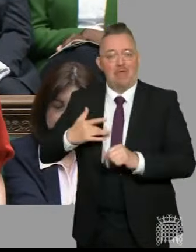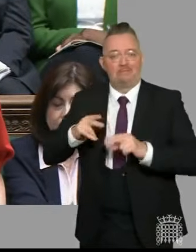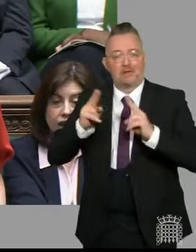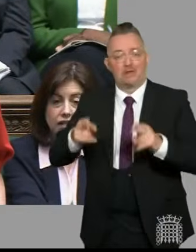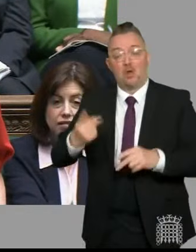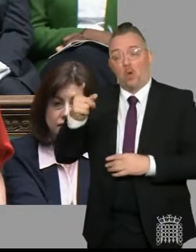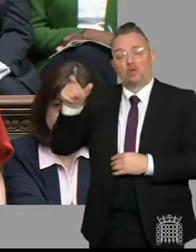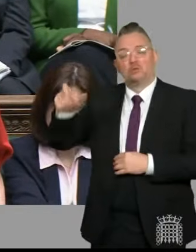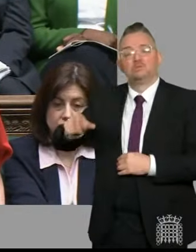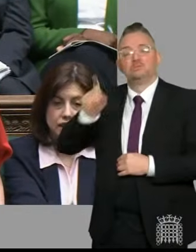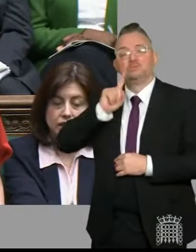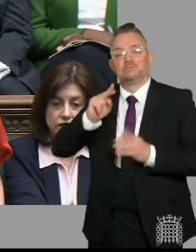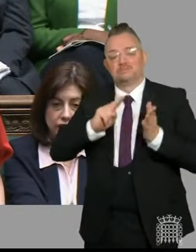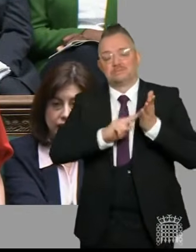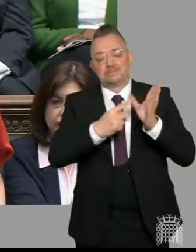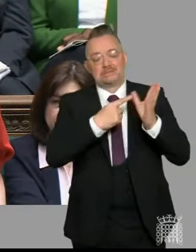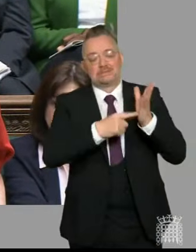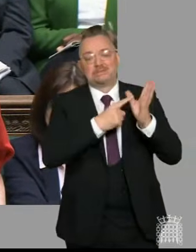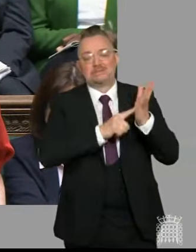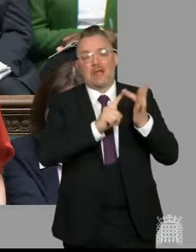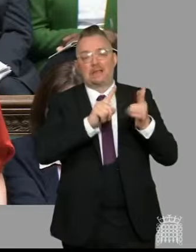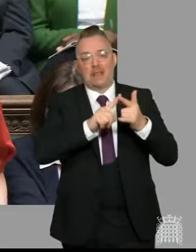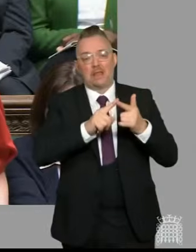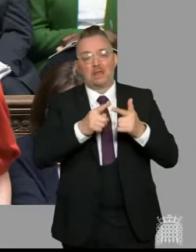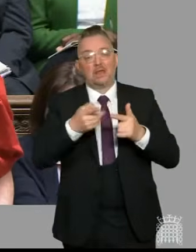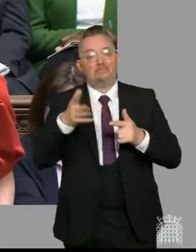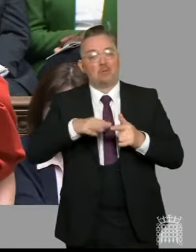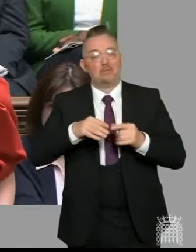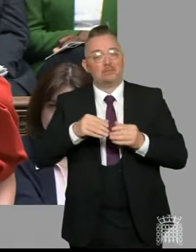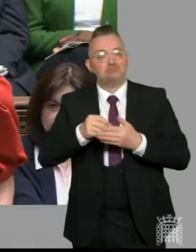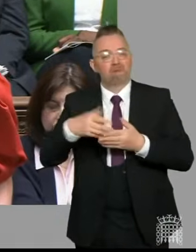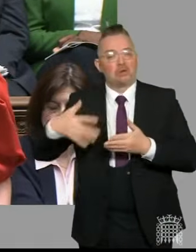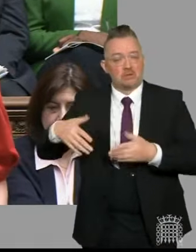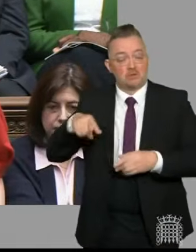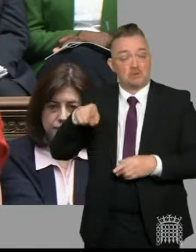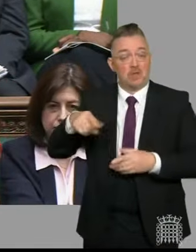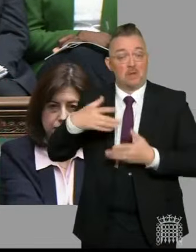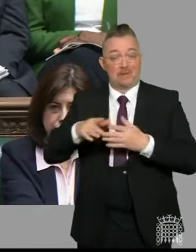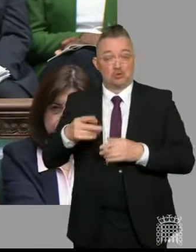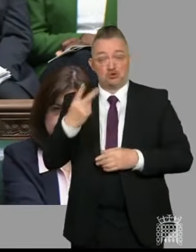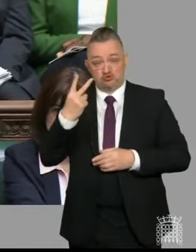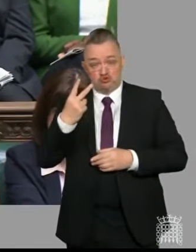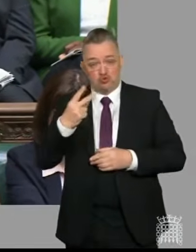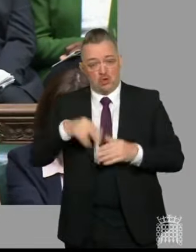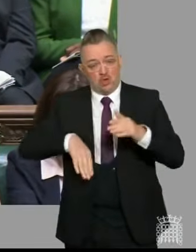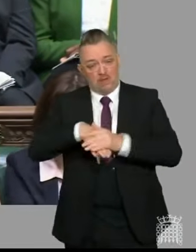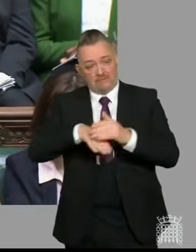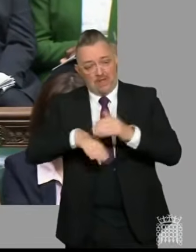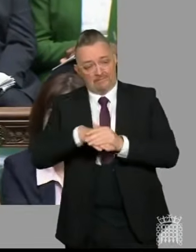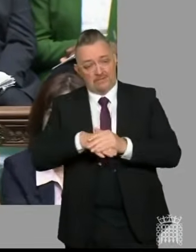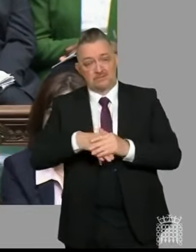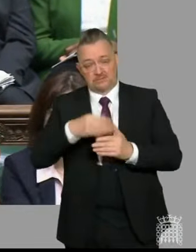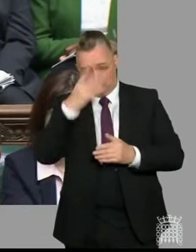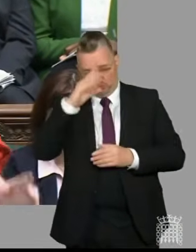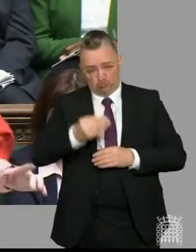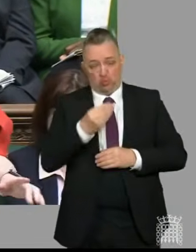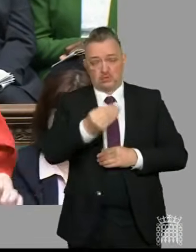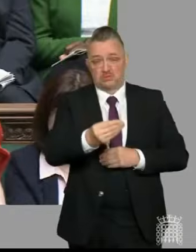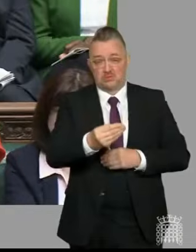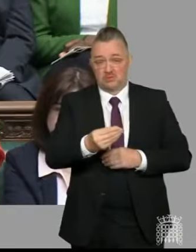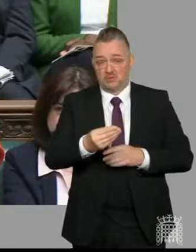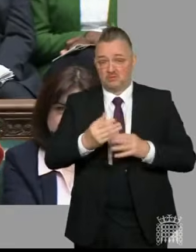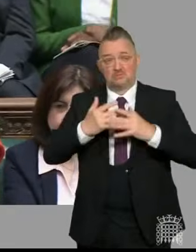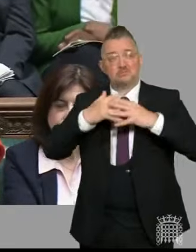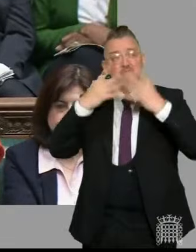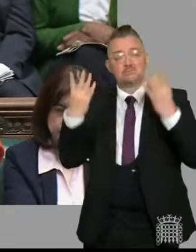2 no-fault eviction notices in 18 months. She joins nearly 1 million families at risk of homelessness due to his